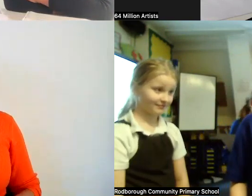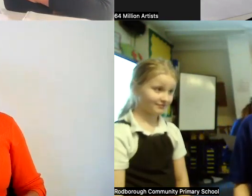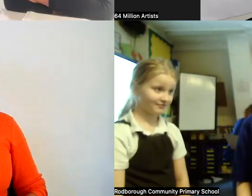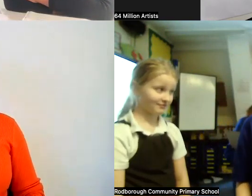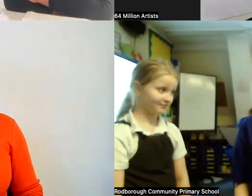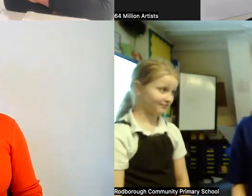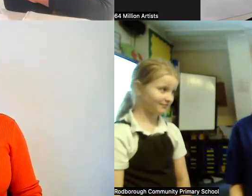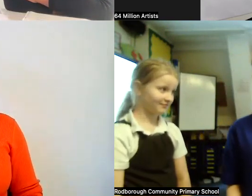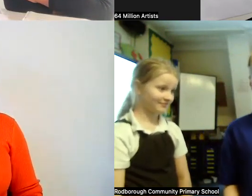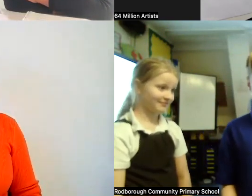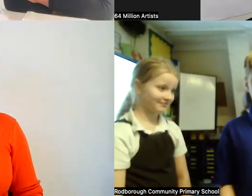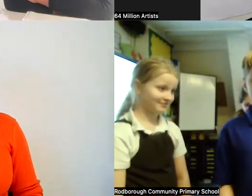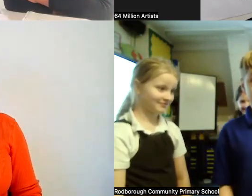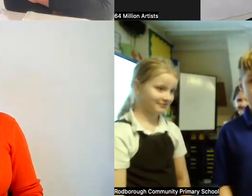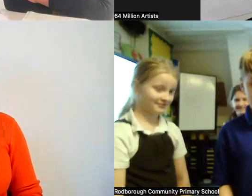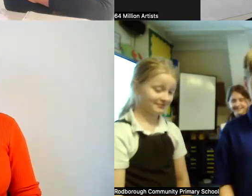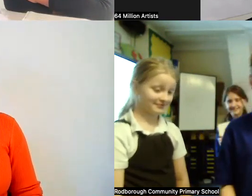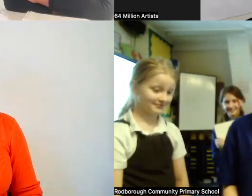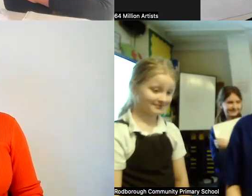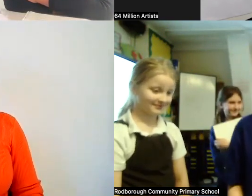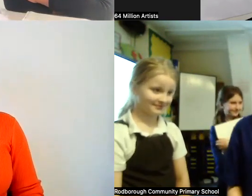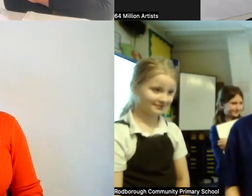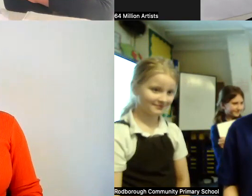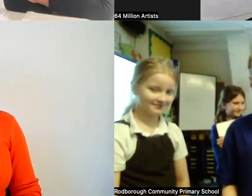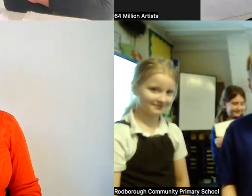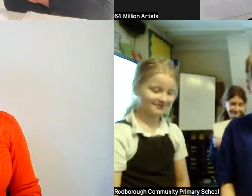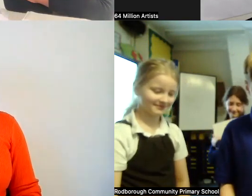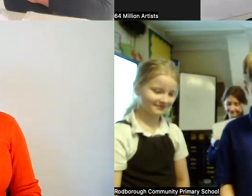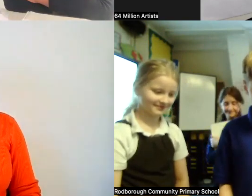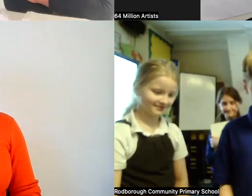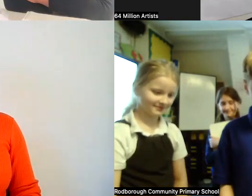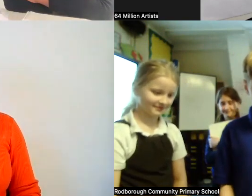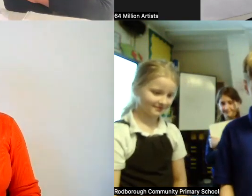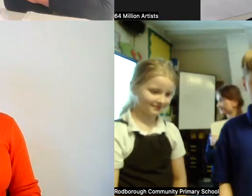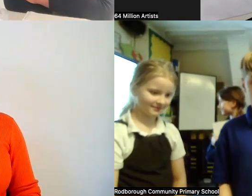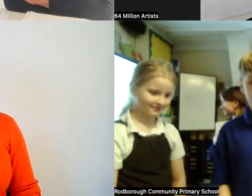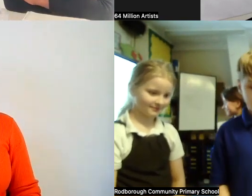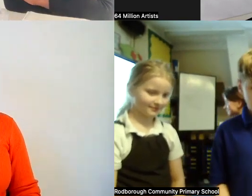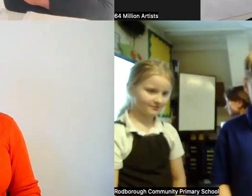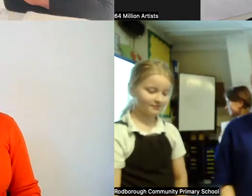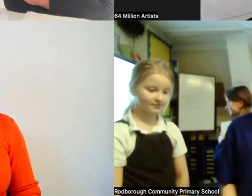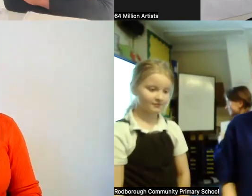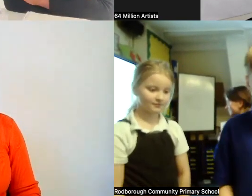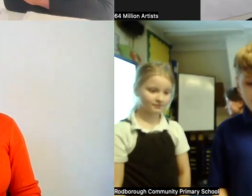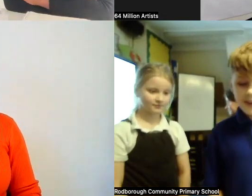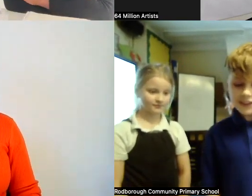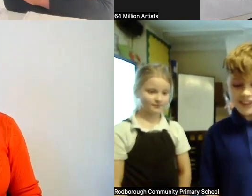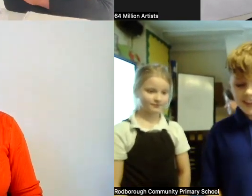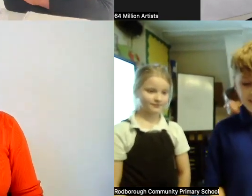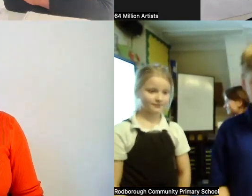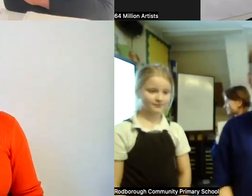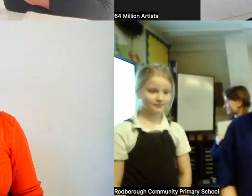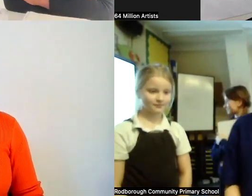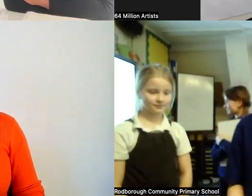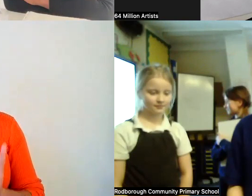Yeah, lovely. Very good. Yeah, we pictured that. Yes, and away you go, my friend. Yeah. When I was